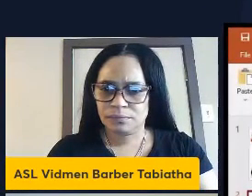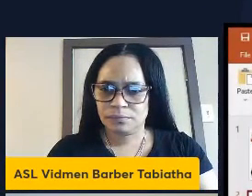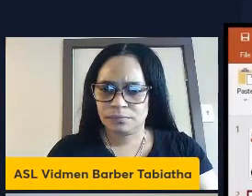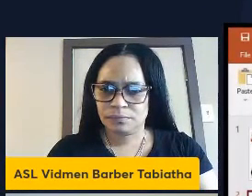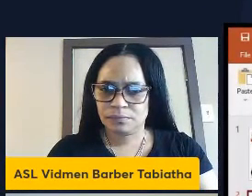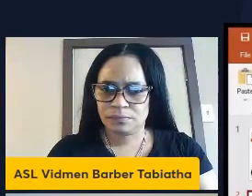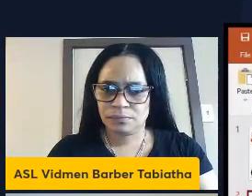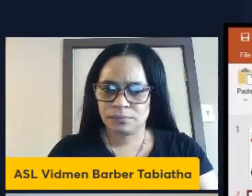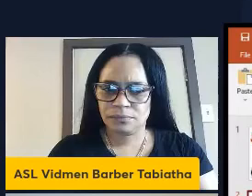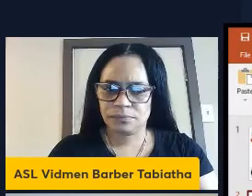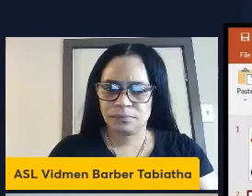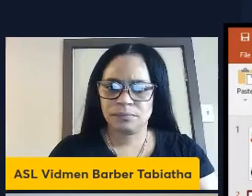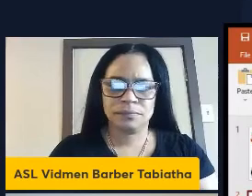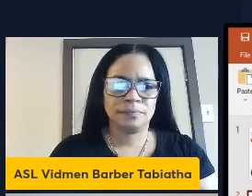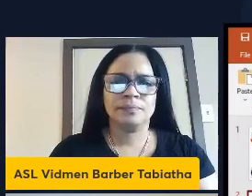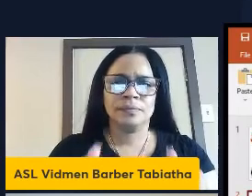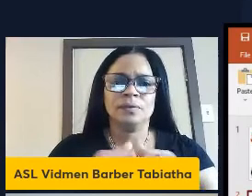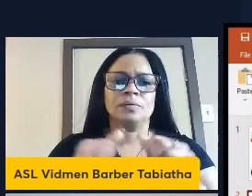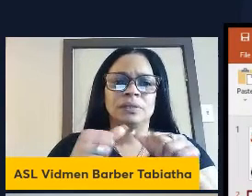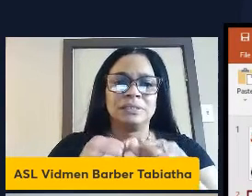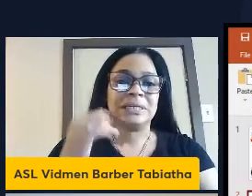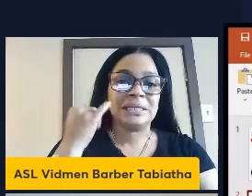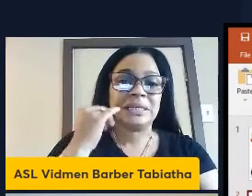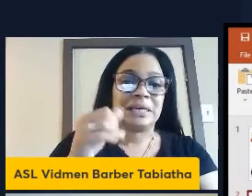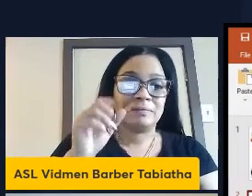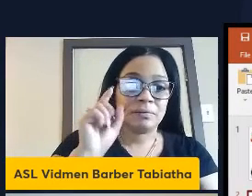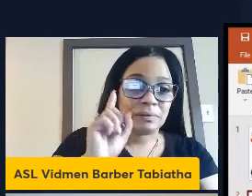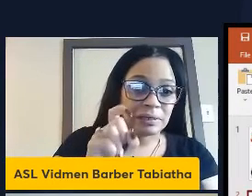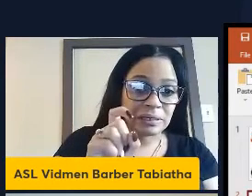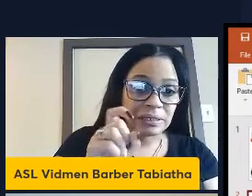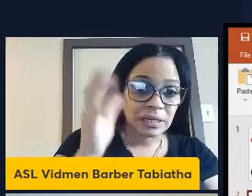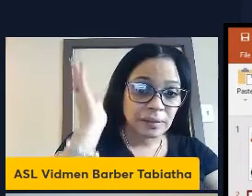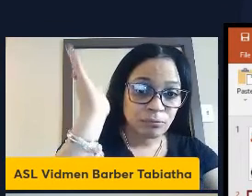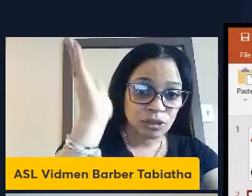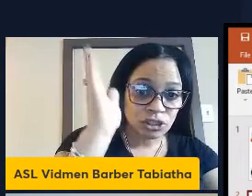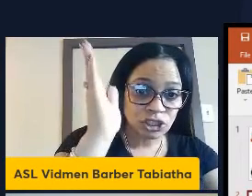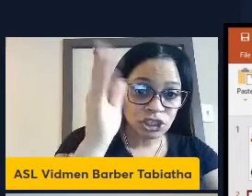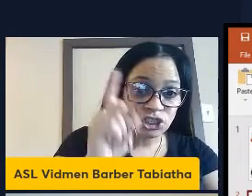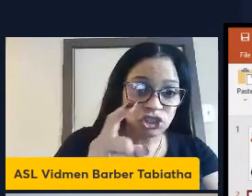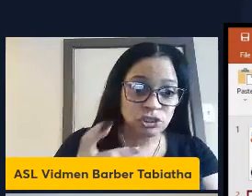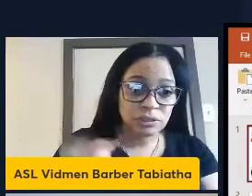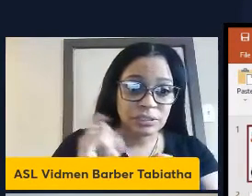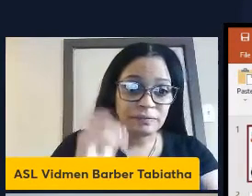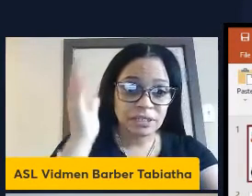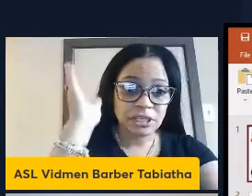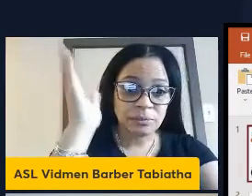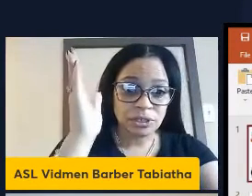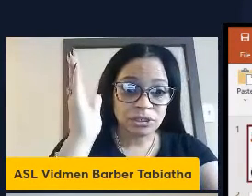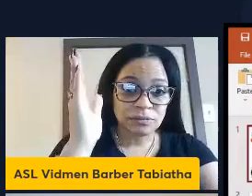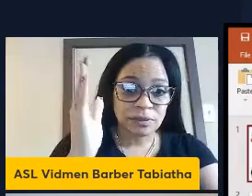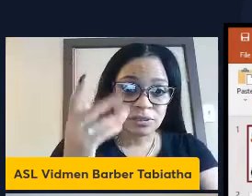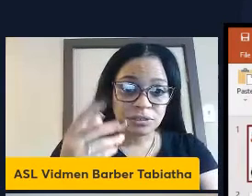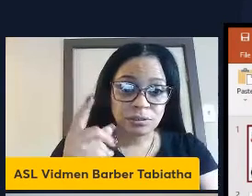So, we can see the slides again. If you click presentation mode, it should give us the presentation view.